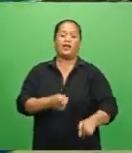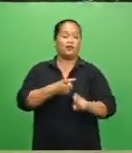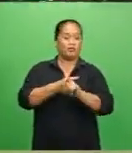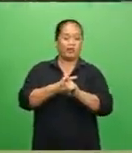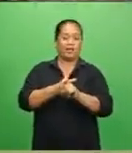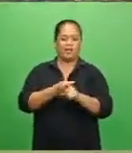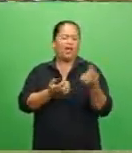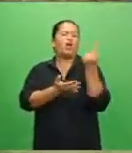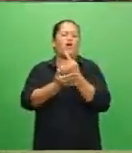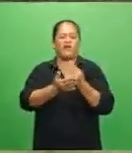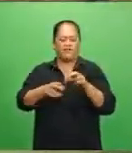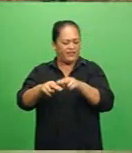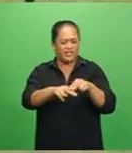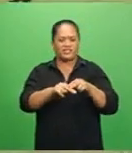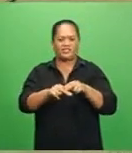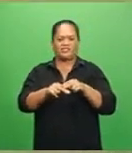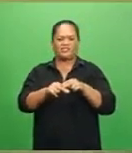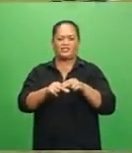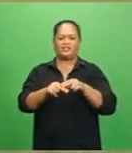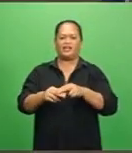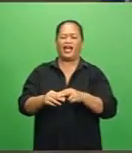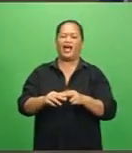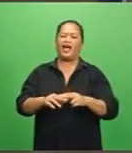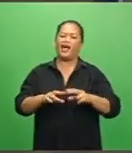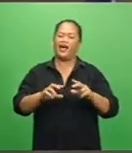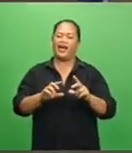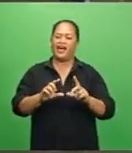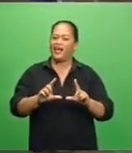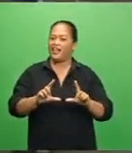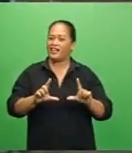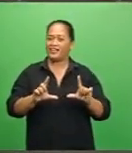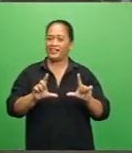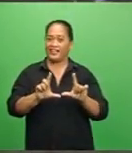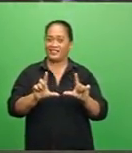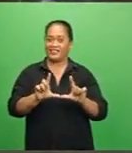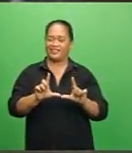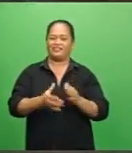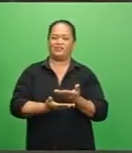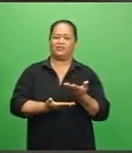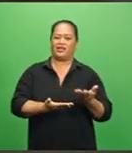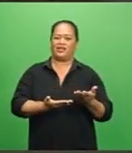Fiji's only A-licensed accredited coach, stepped down from his role as